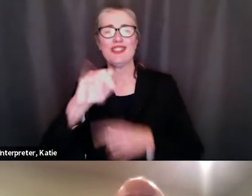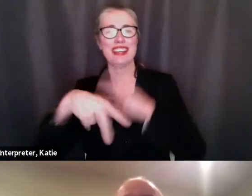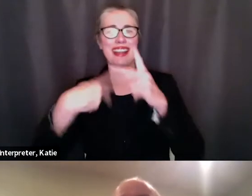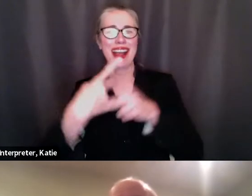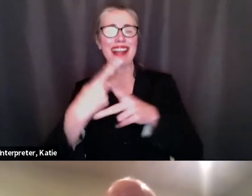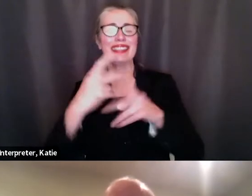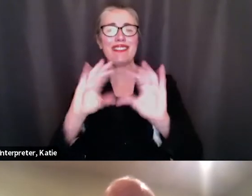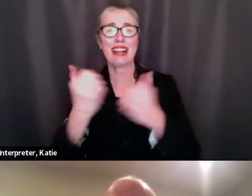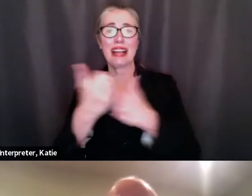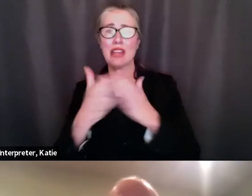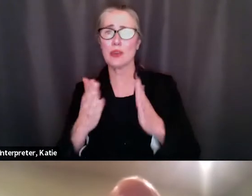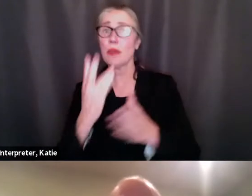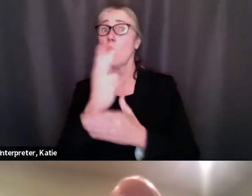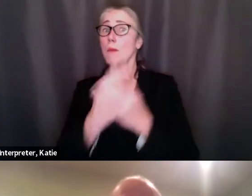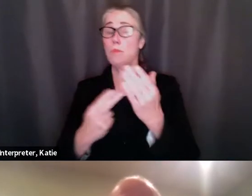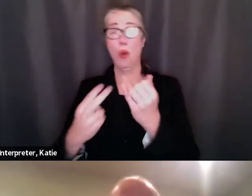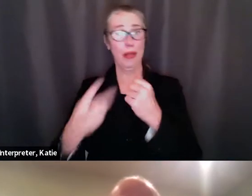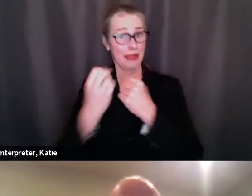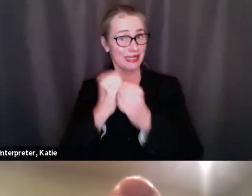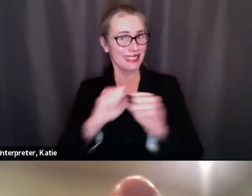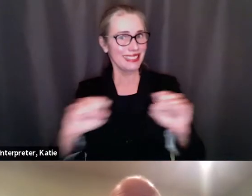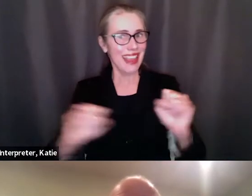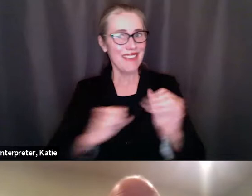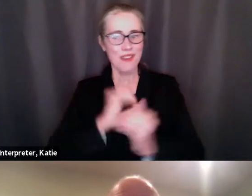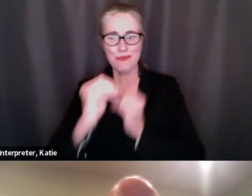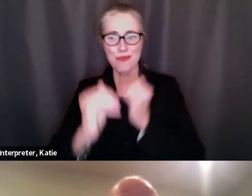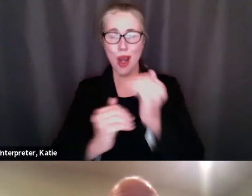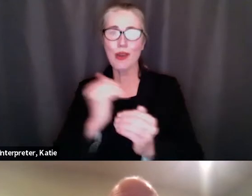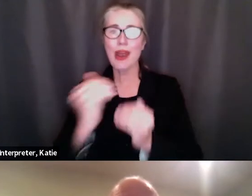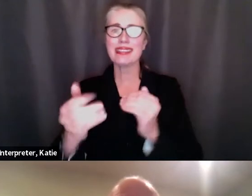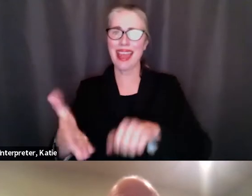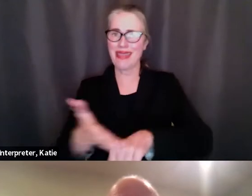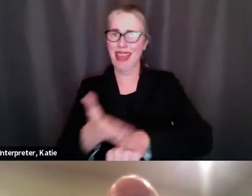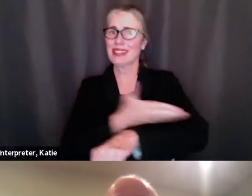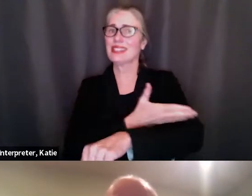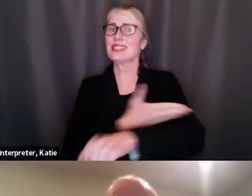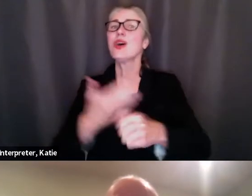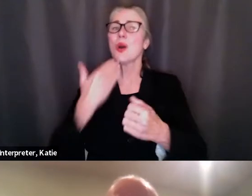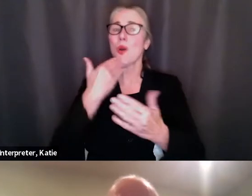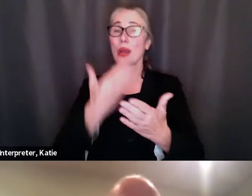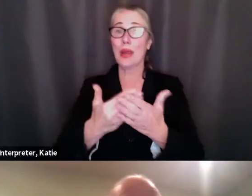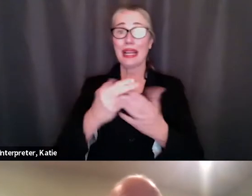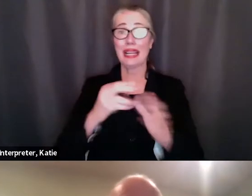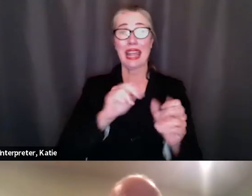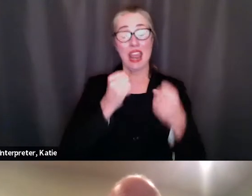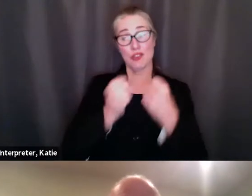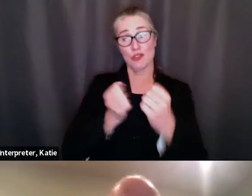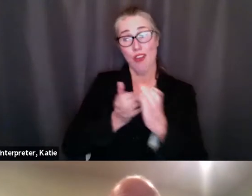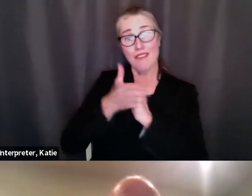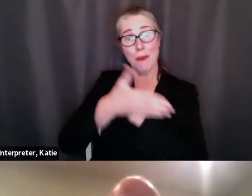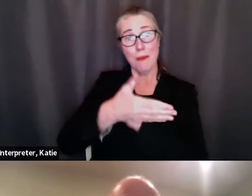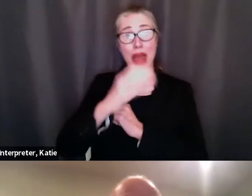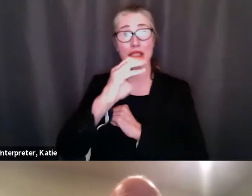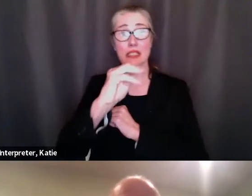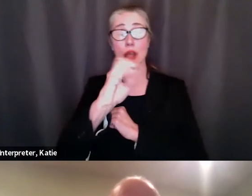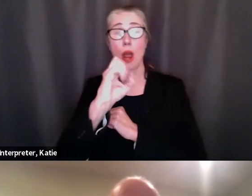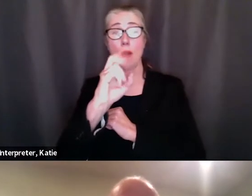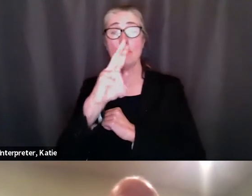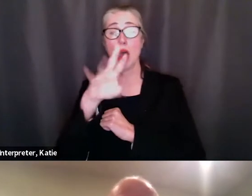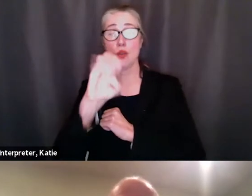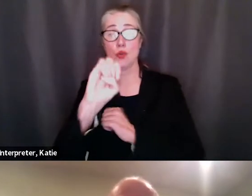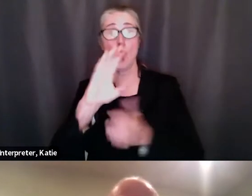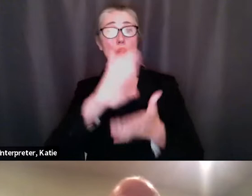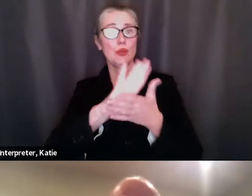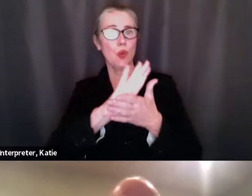our site has been both safe and that the building project is going well if you drive by monroe school on cliff drive you'll notice that the